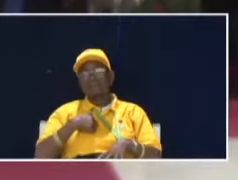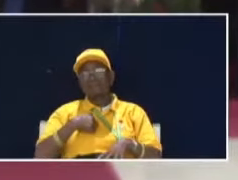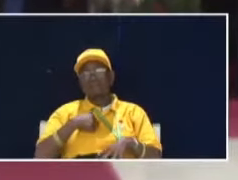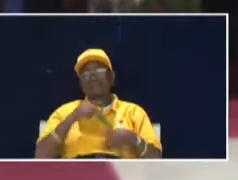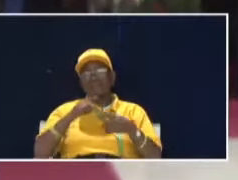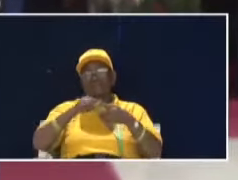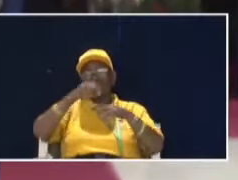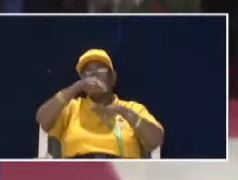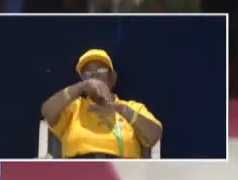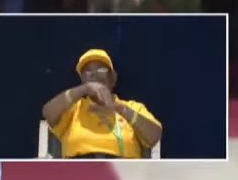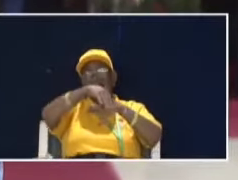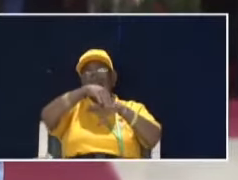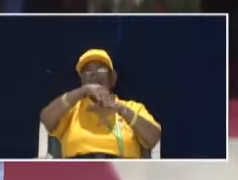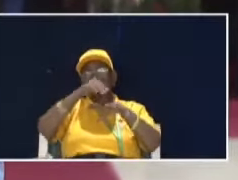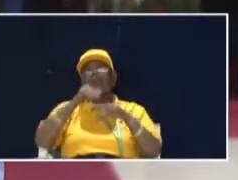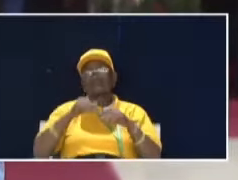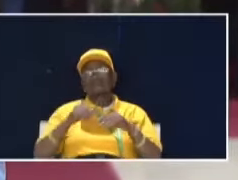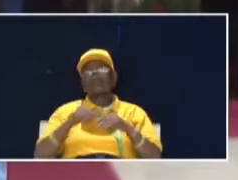tonight.